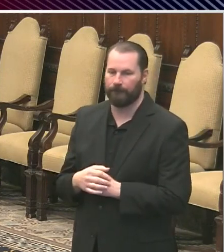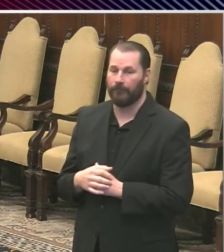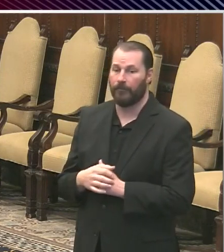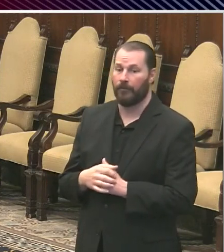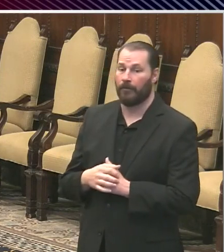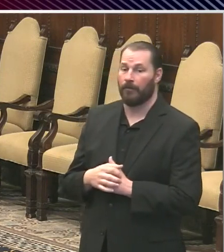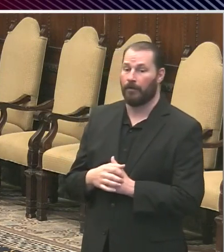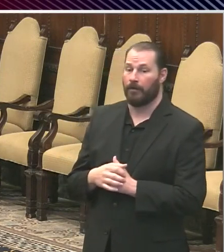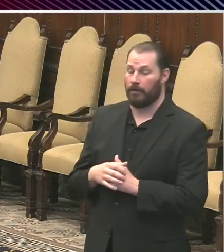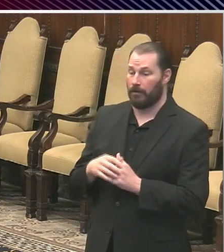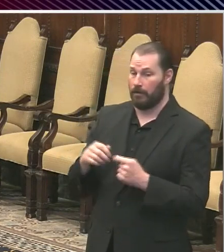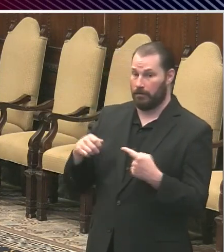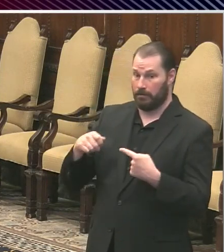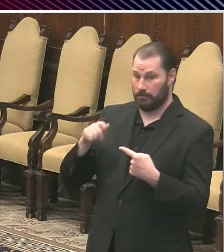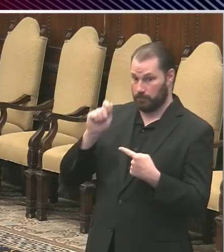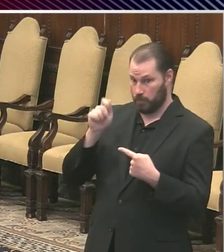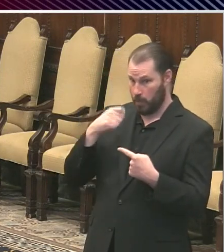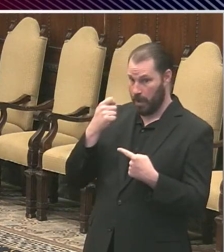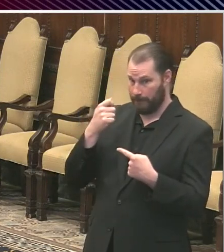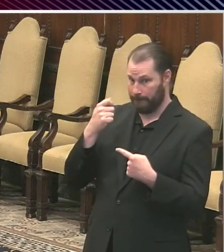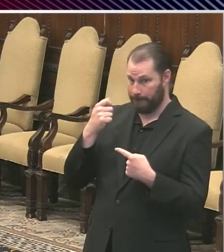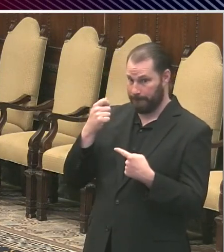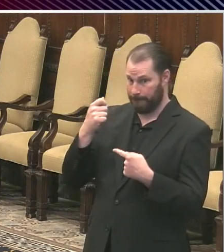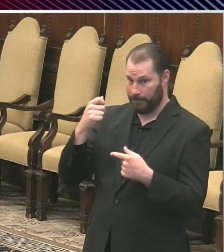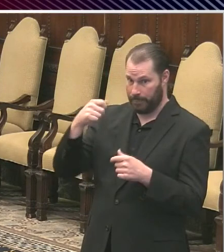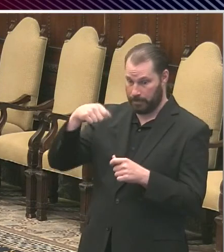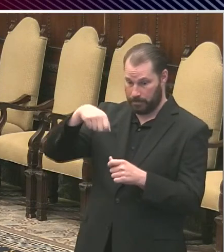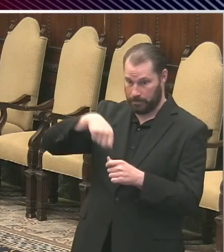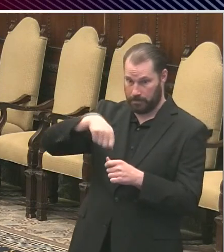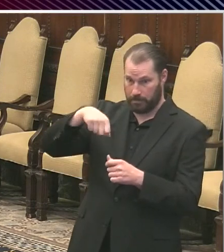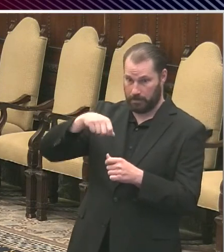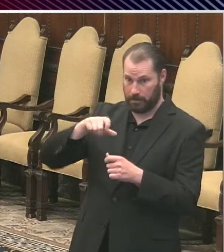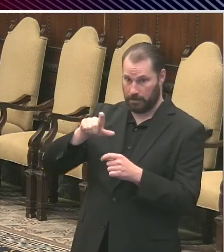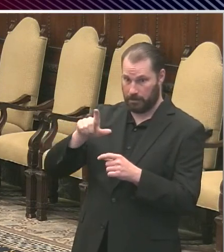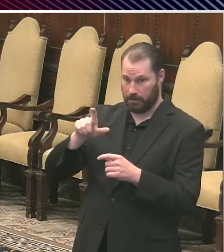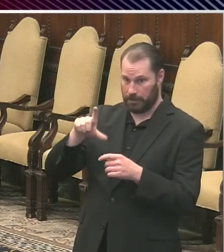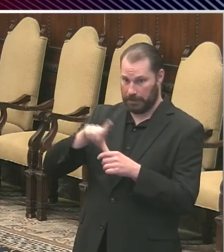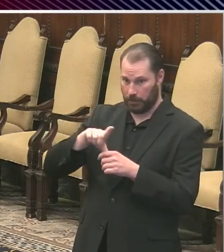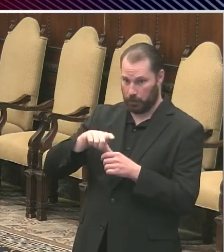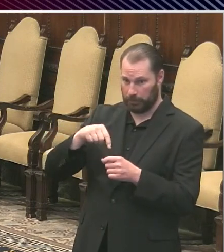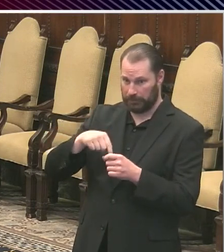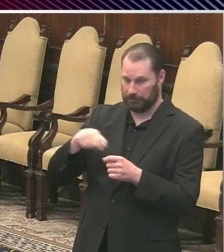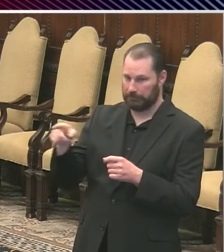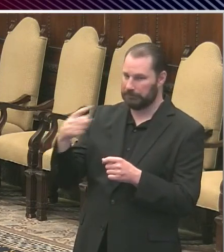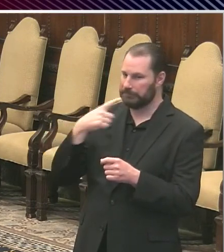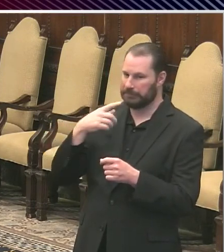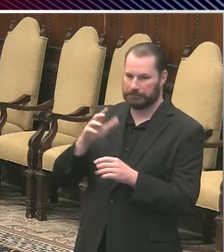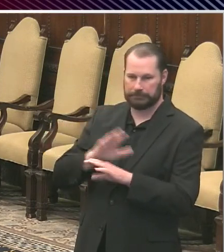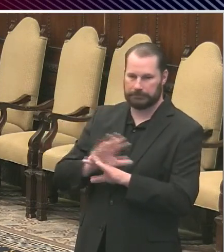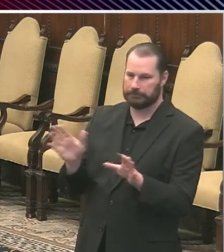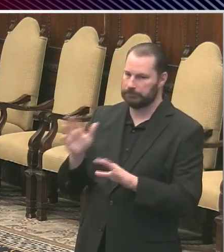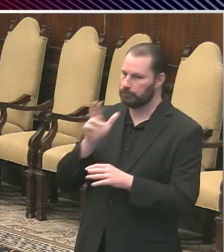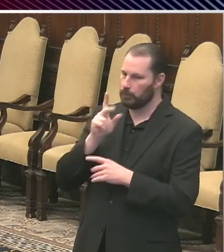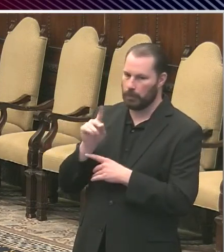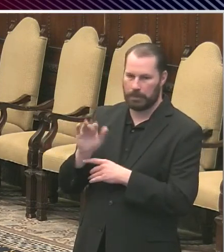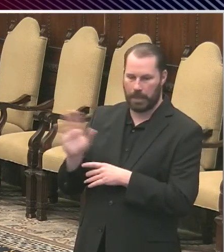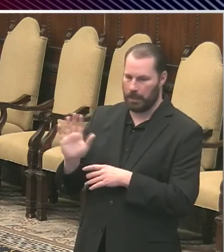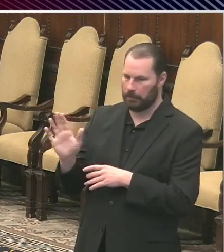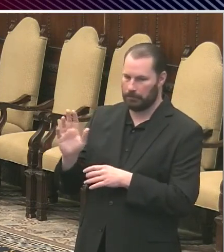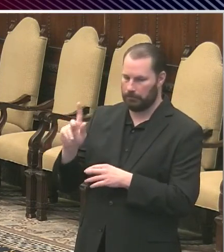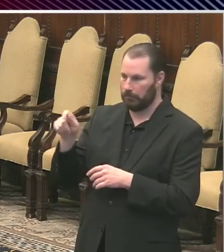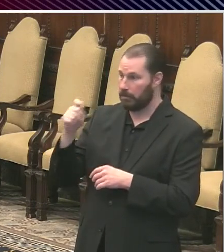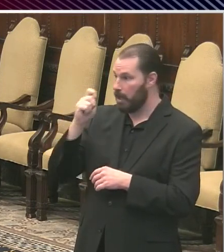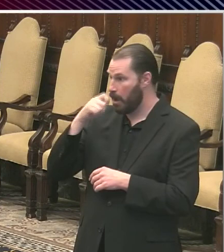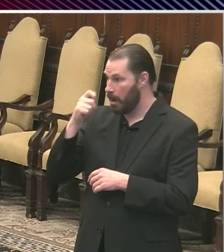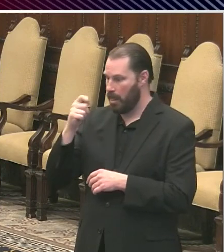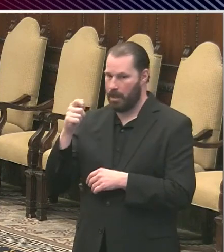and sending it before the test is done. But instead, that swab needs to go directly into the machine. And that means that the test of the machine can only